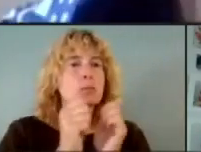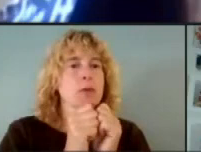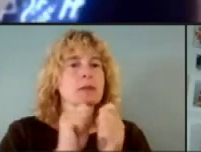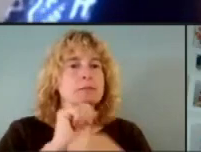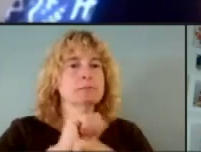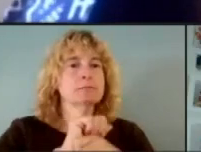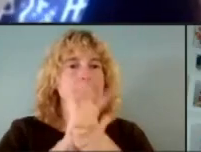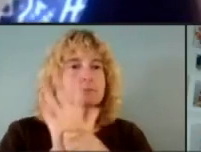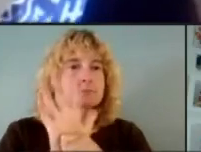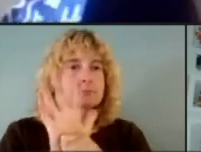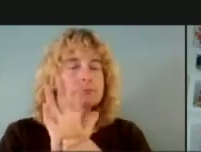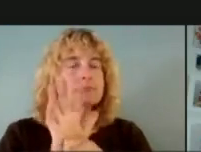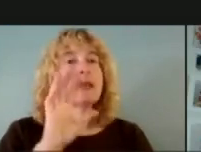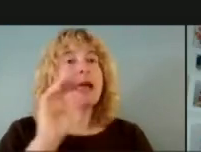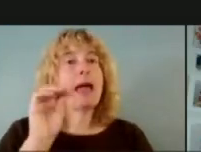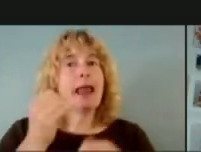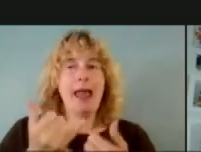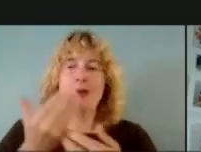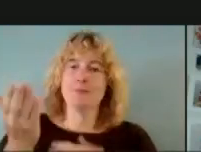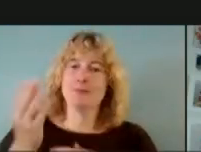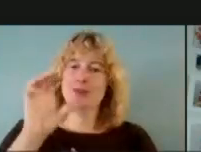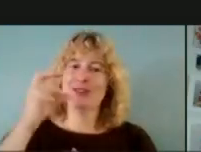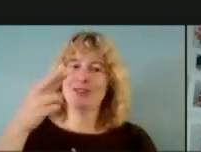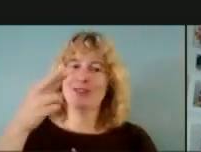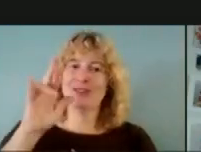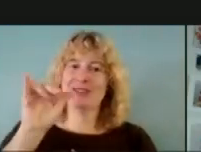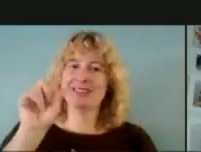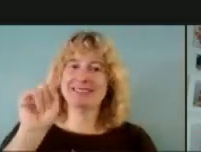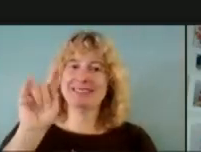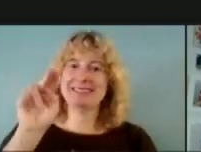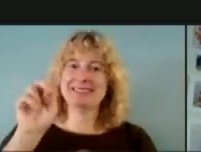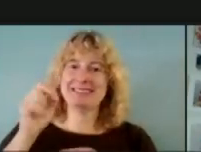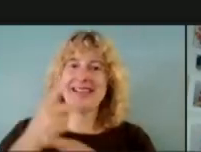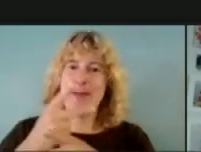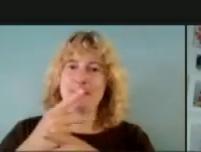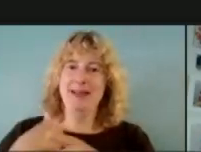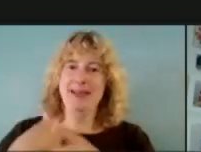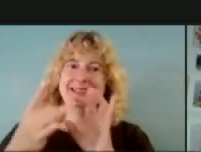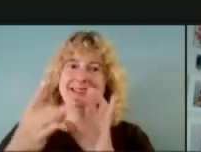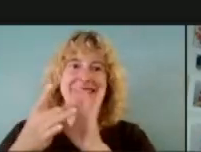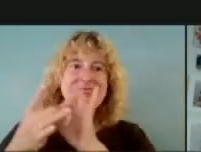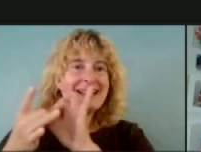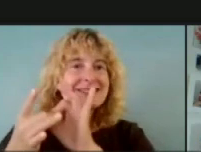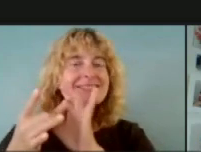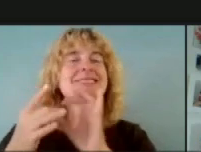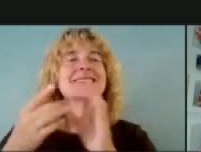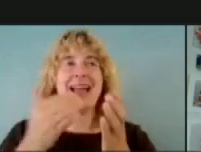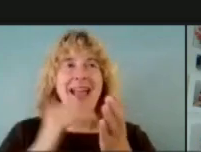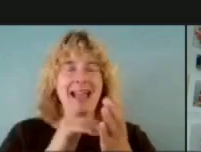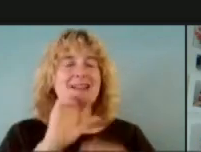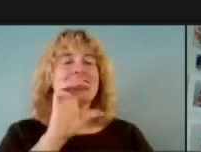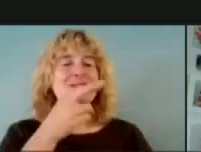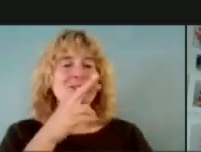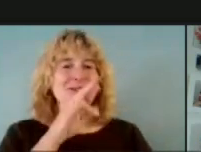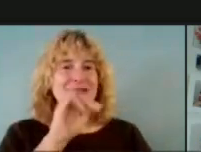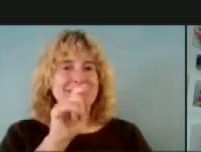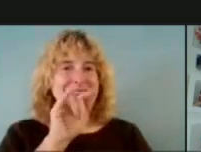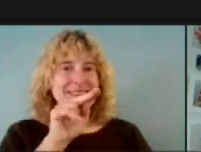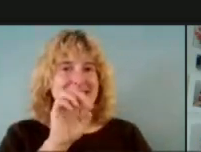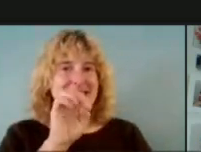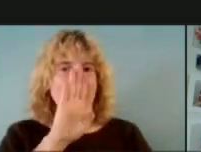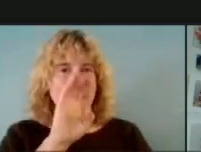Christine. Hi, Jametta. Hi, everyone. Again, I'm Christine Bell. I'm a mom of